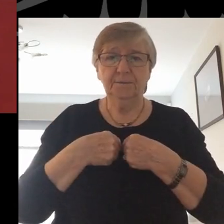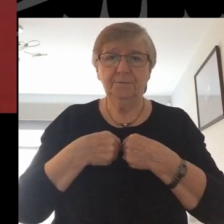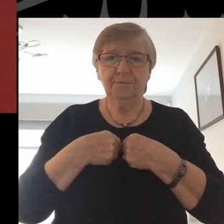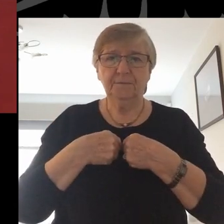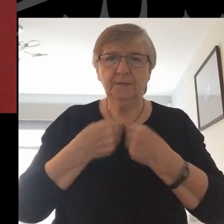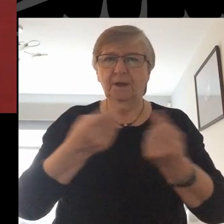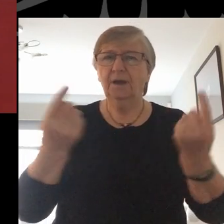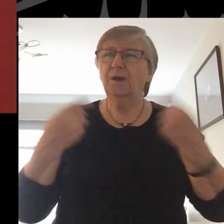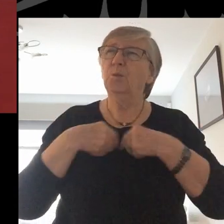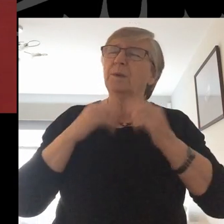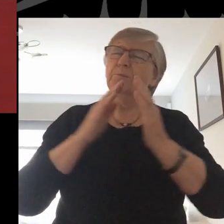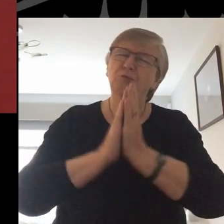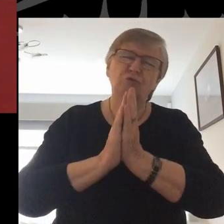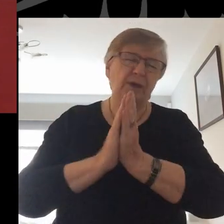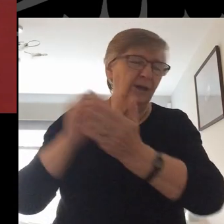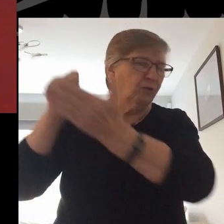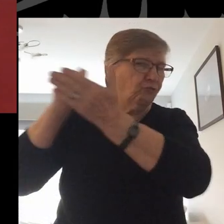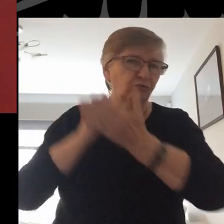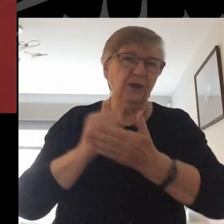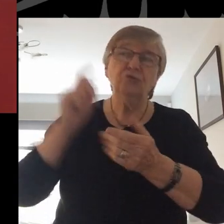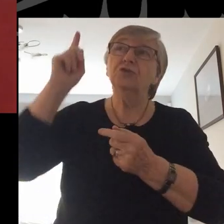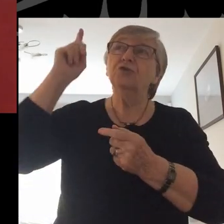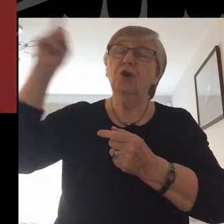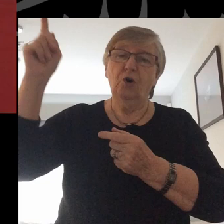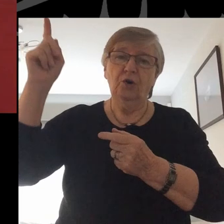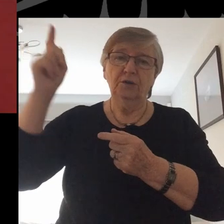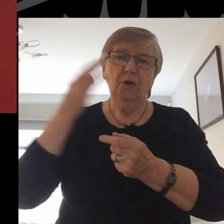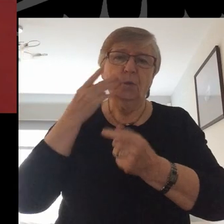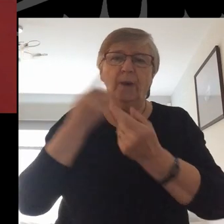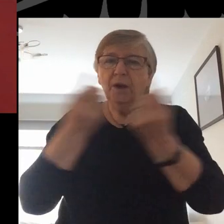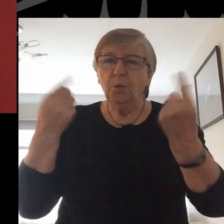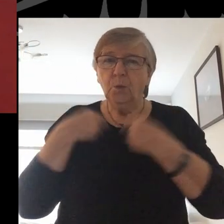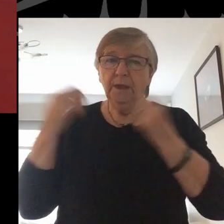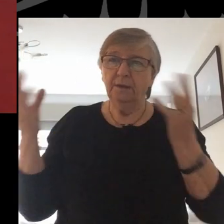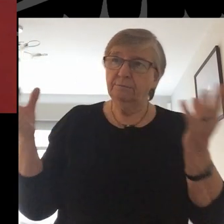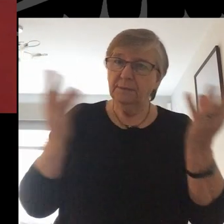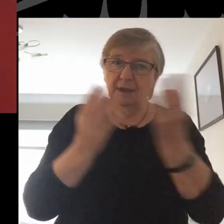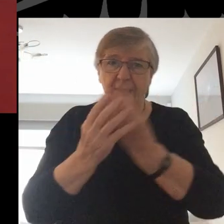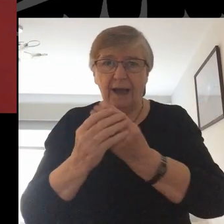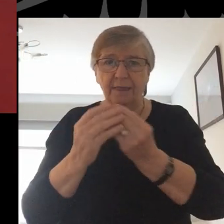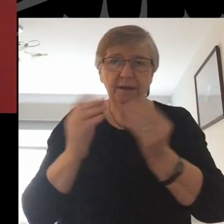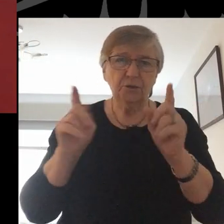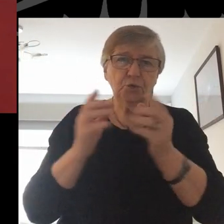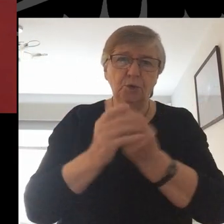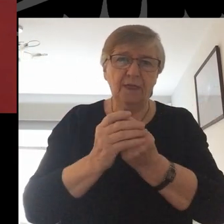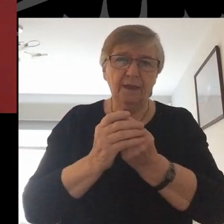And we pray, gracious God, that as we gather around your word,